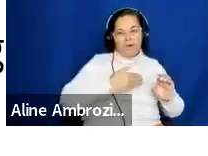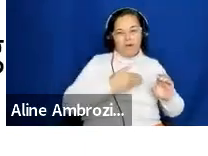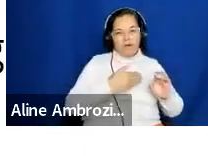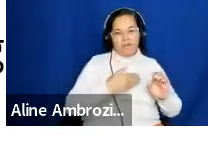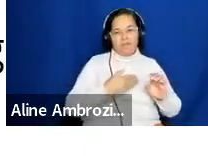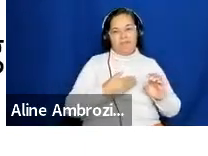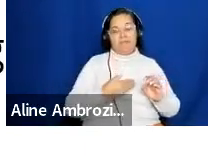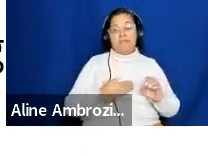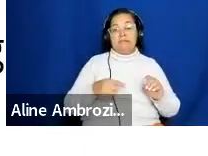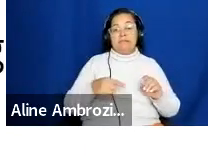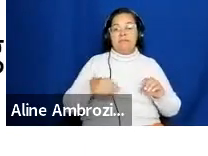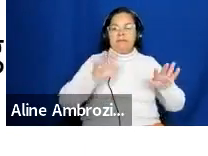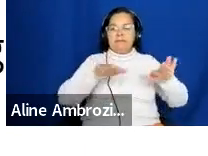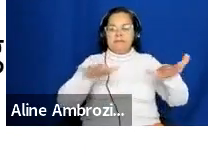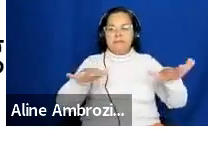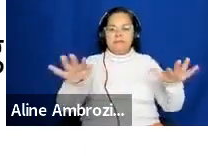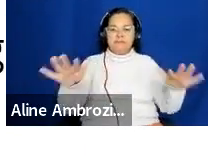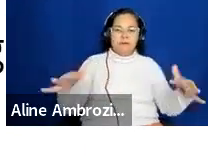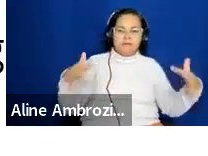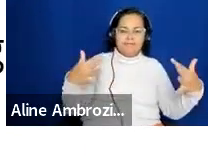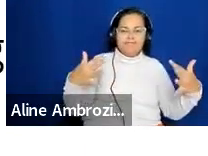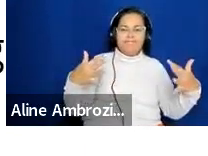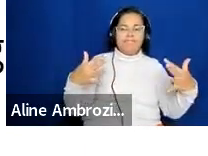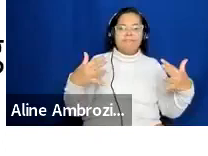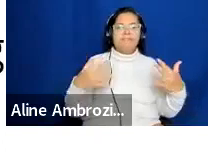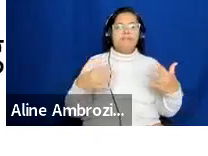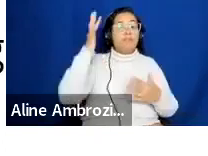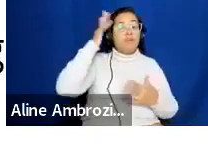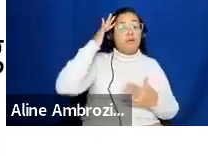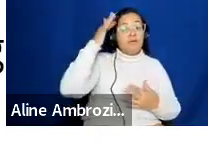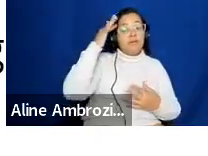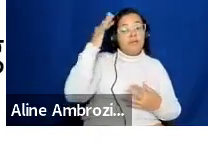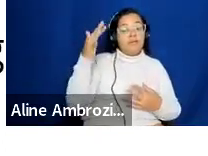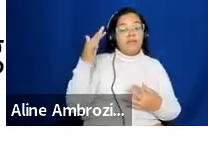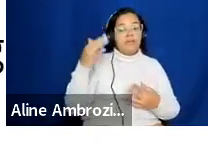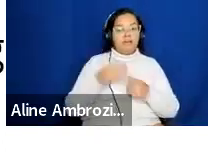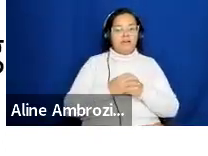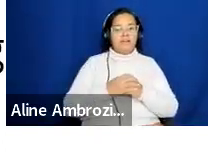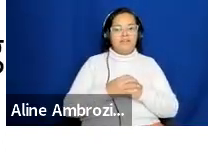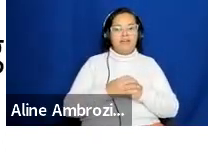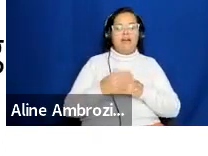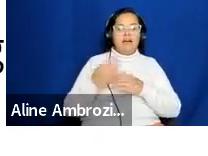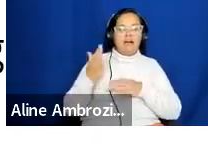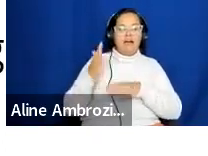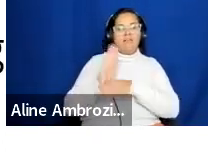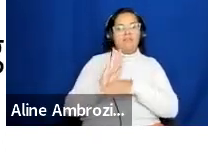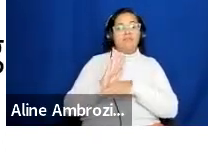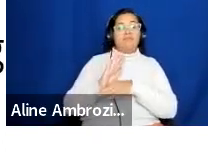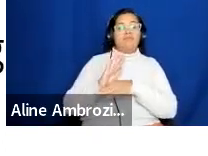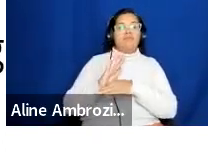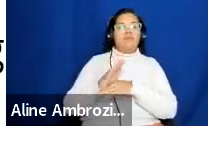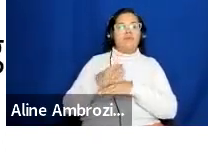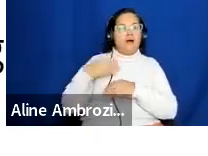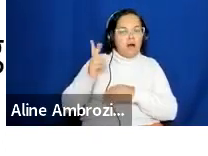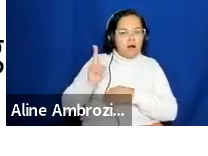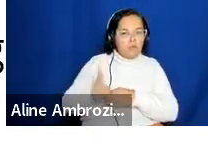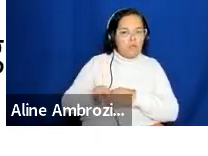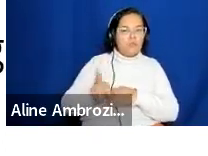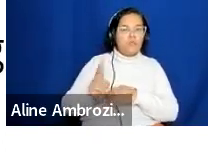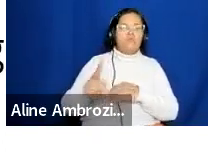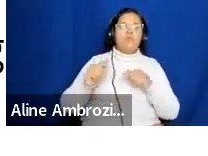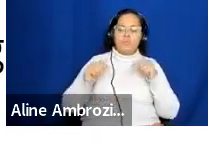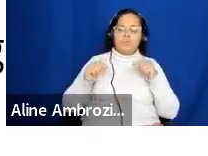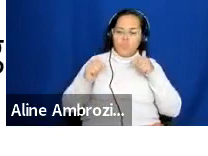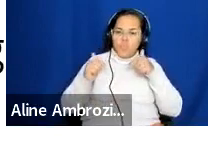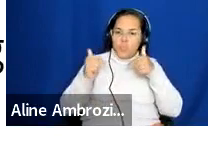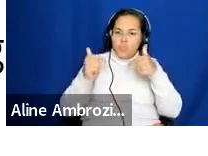also upheld the mutability of the world and the role of struggle in advancement. But whether Capital and other